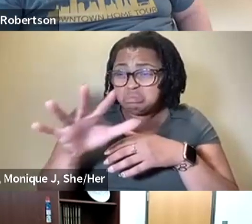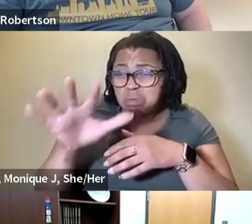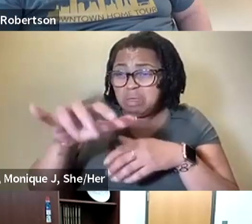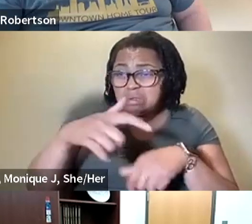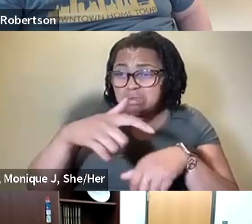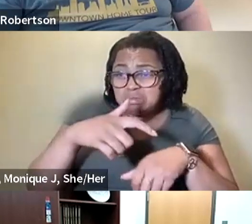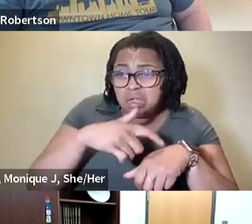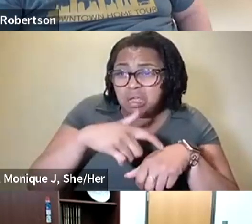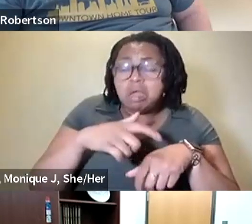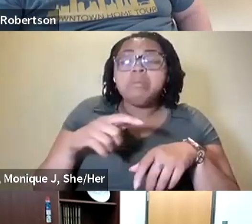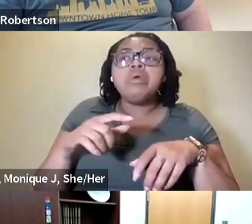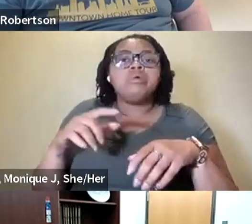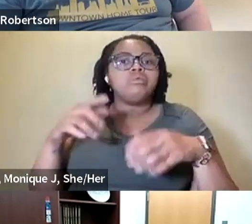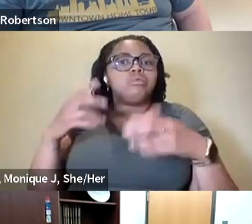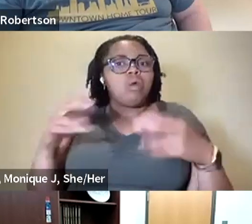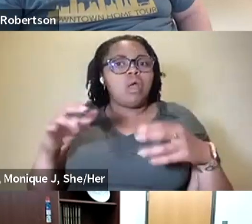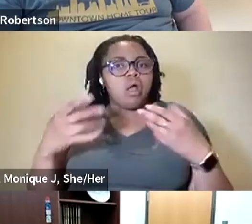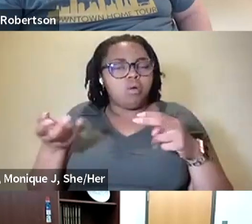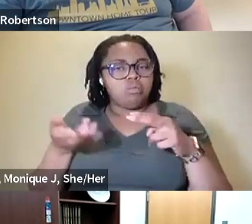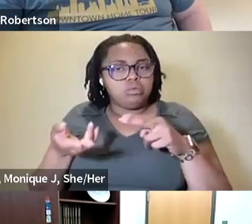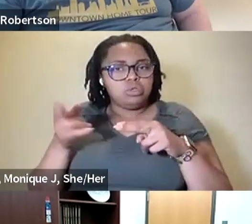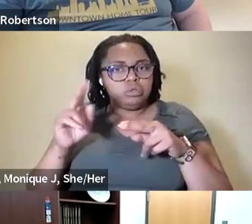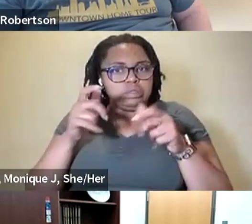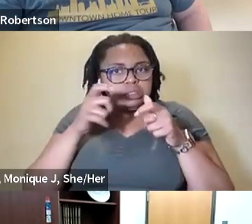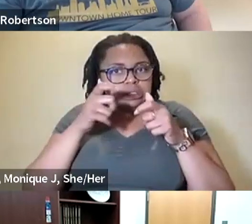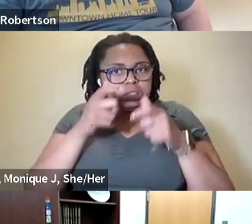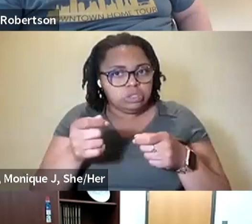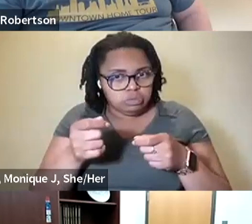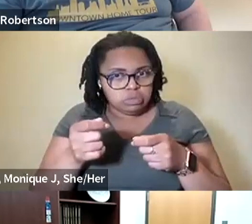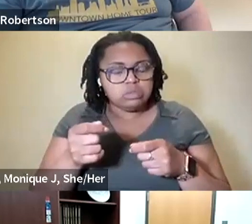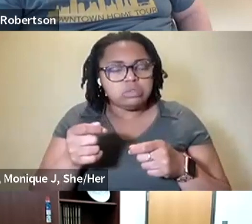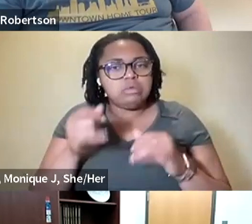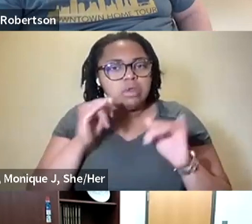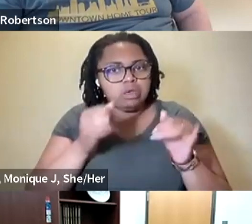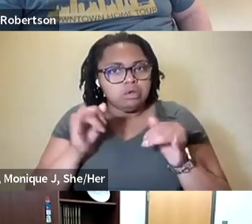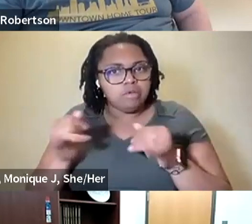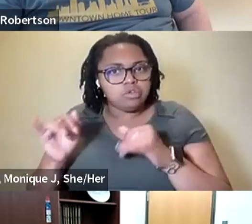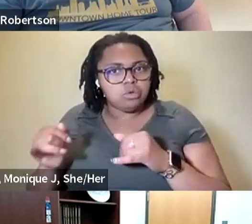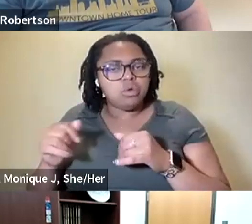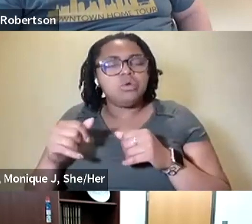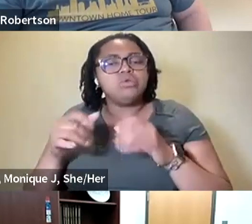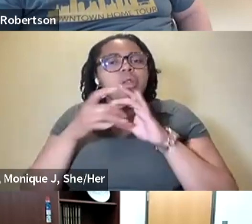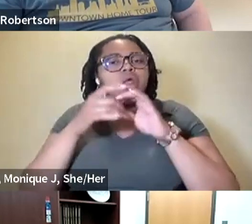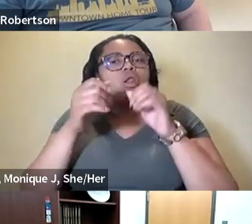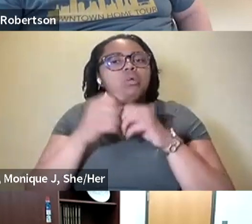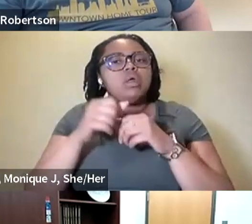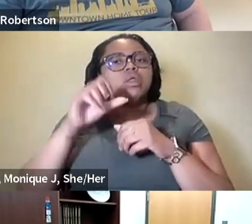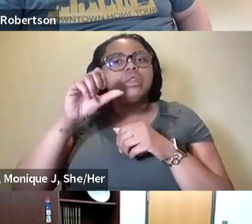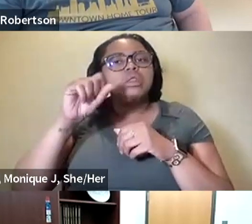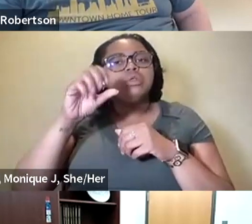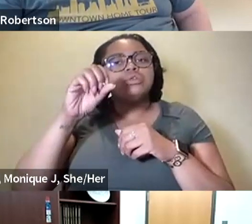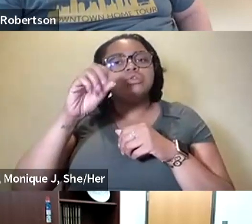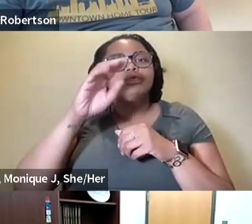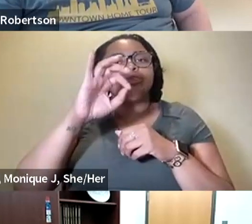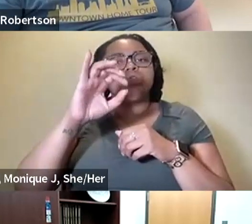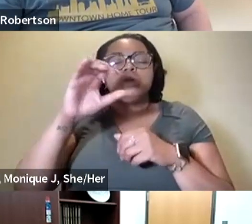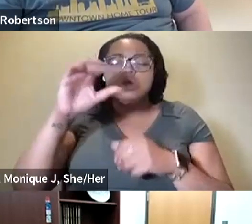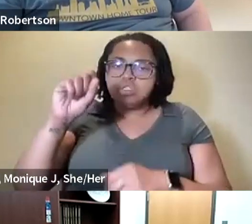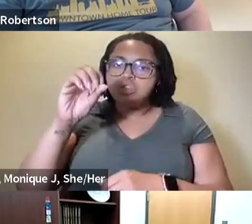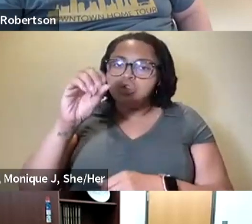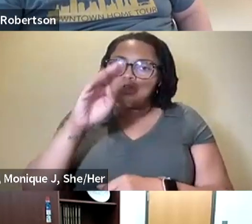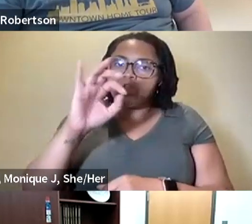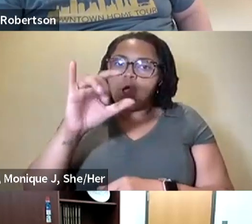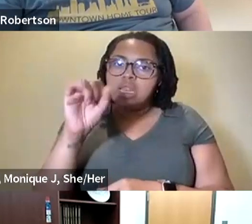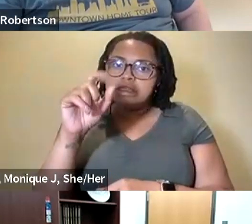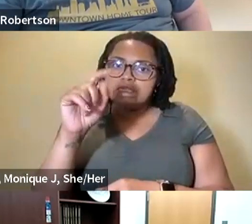there was sort of increasing interest among, you know, started with sociologists and psychologists, but